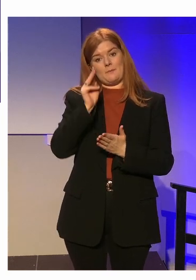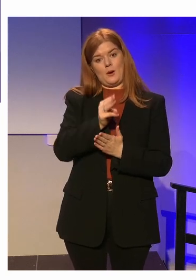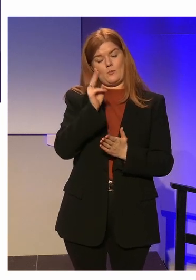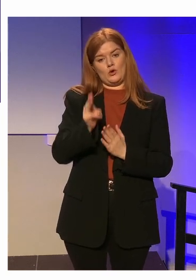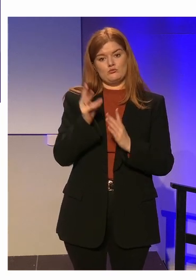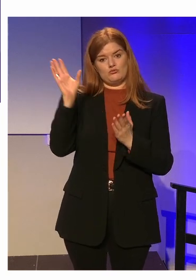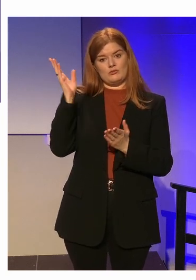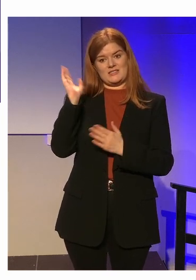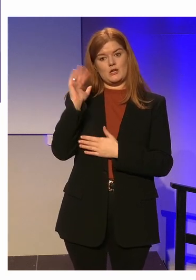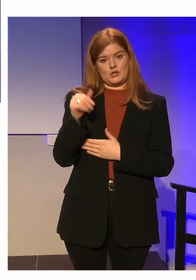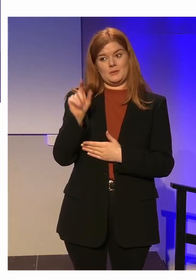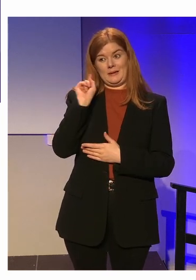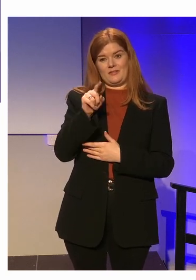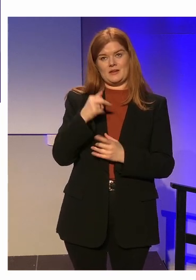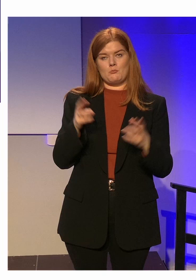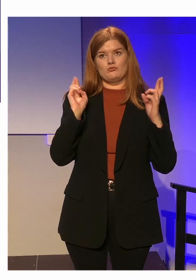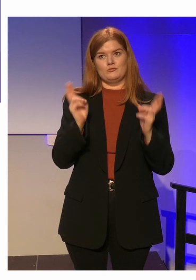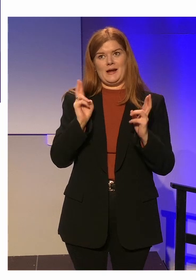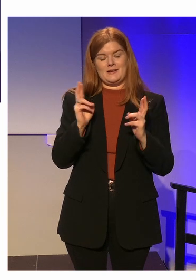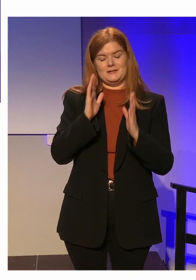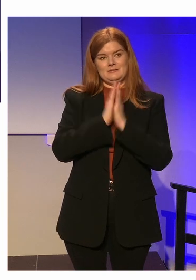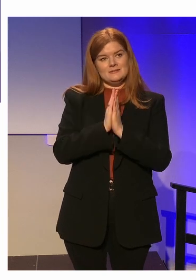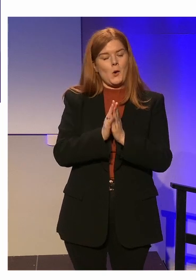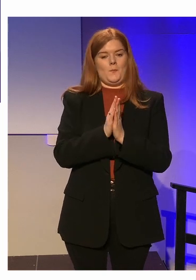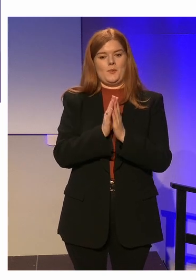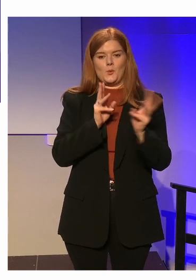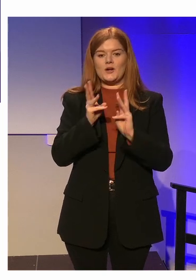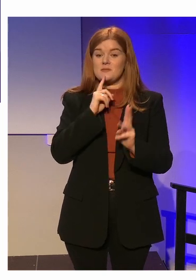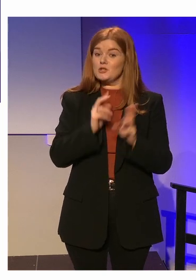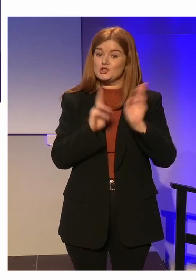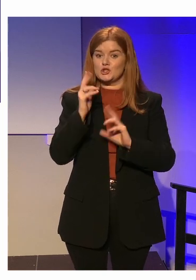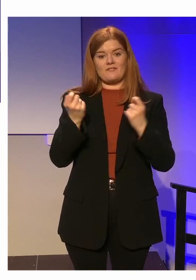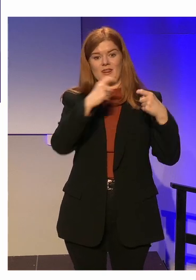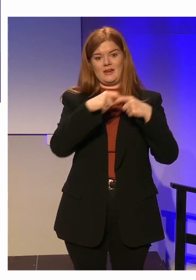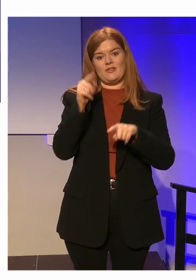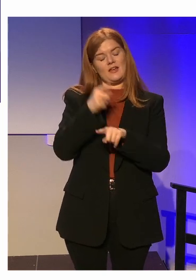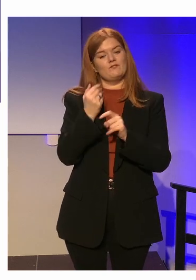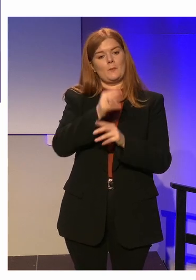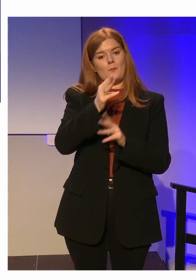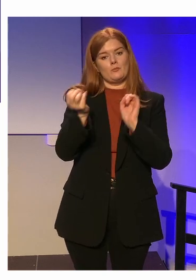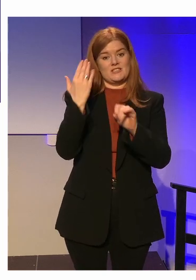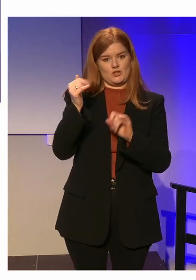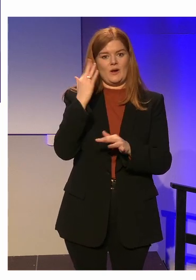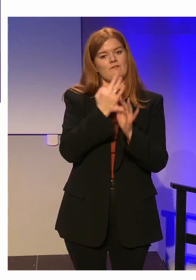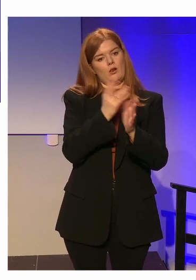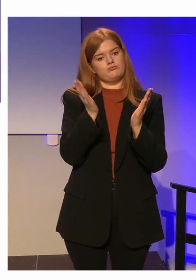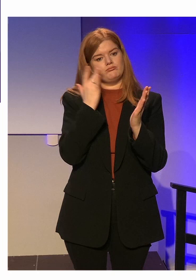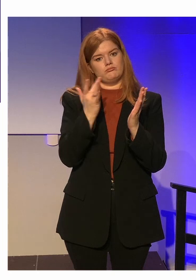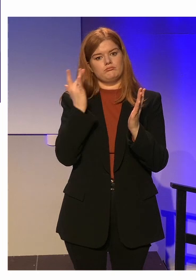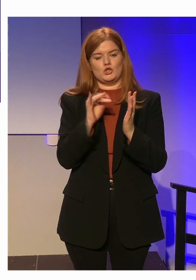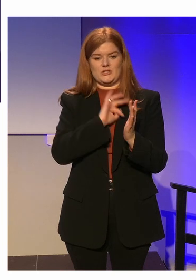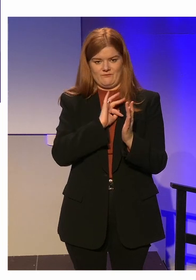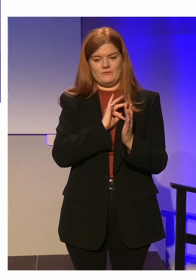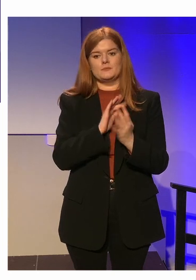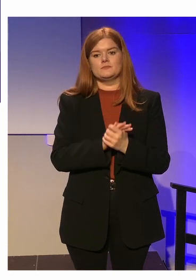that. I'm praying up here that it works. But if it should have a link to the presentation, you can follow it along in real